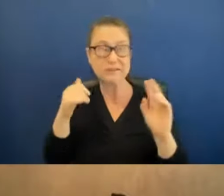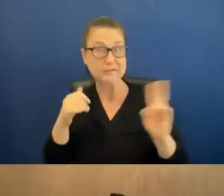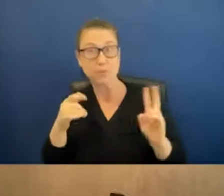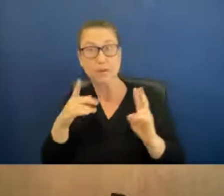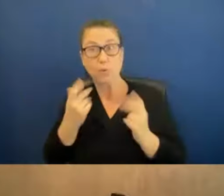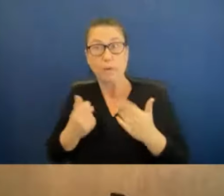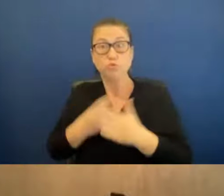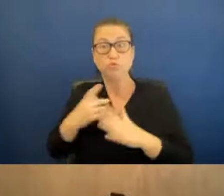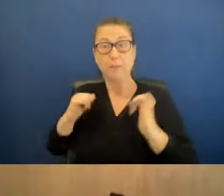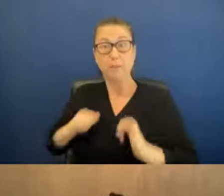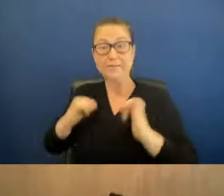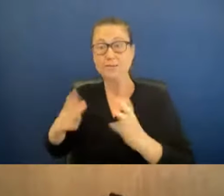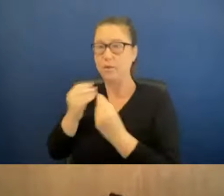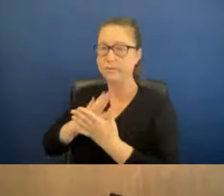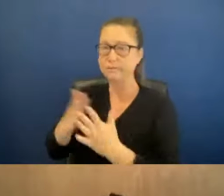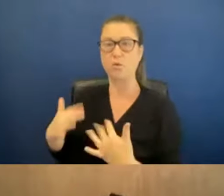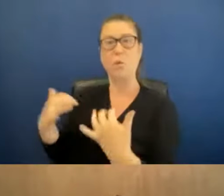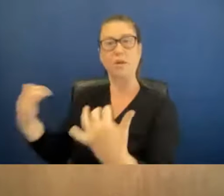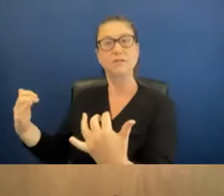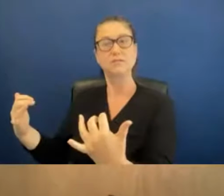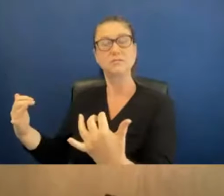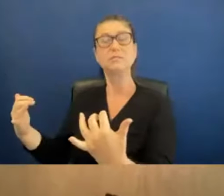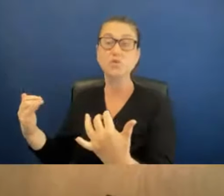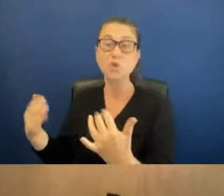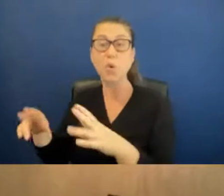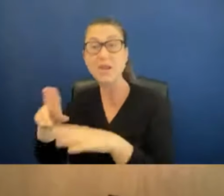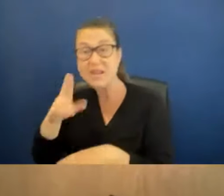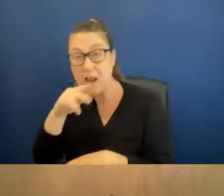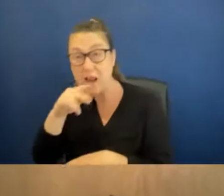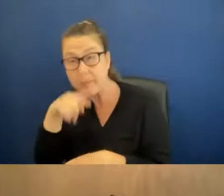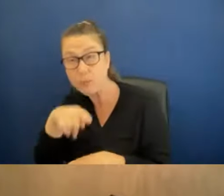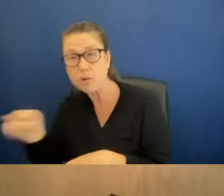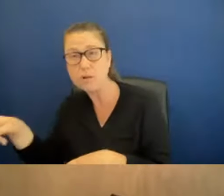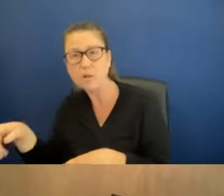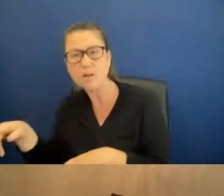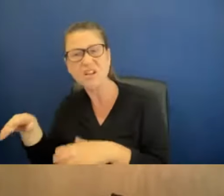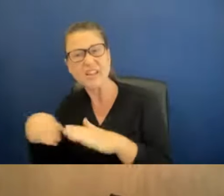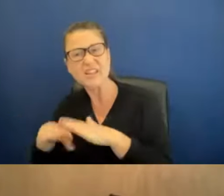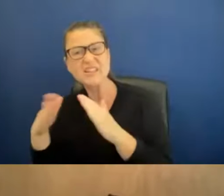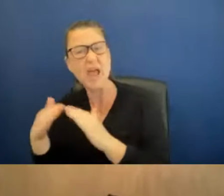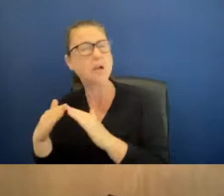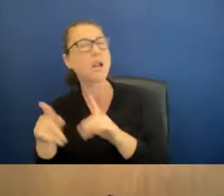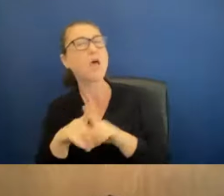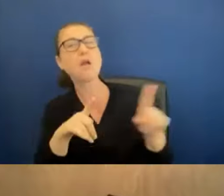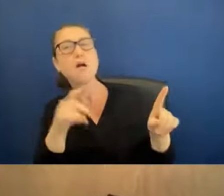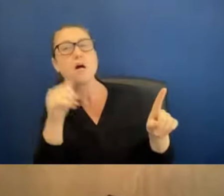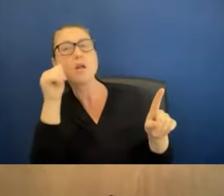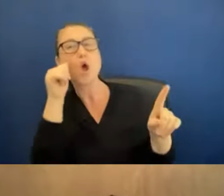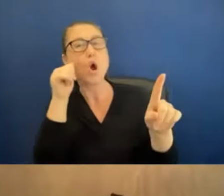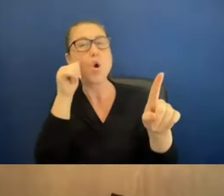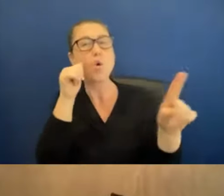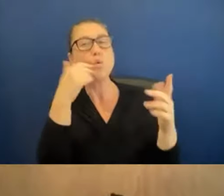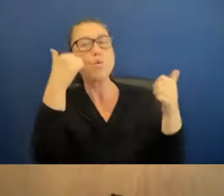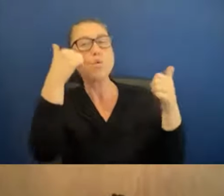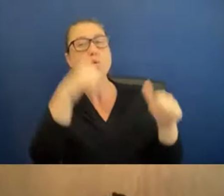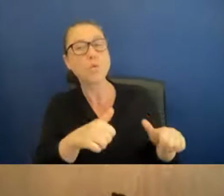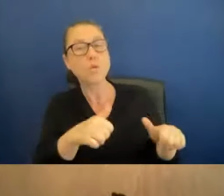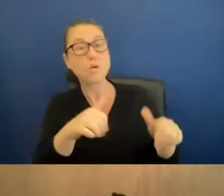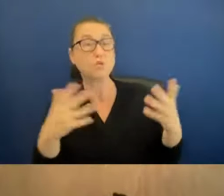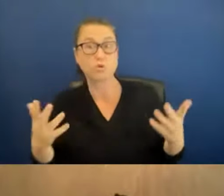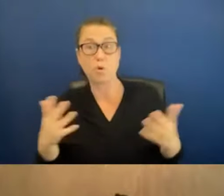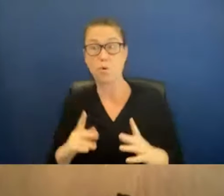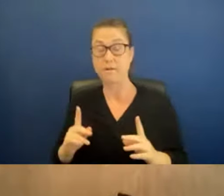a show and with an audience. Um, so the young people, a bunch of young people in town started to get to know us. And so when we had that, that first